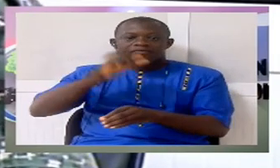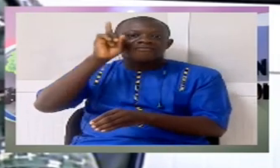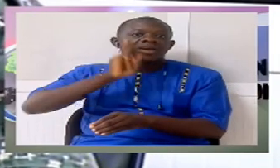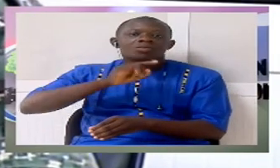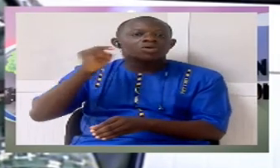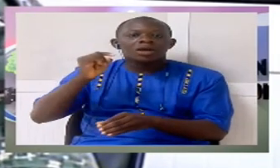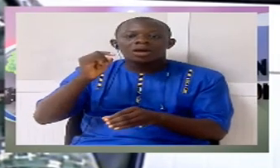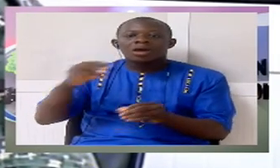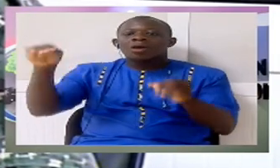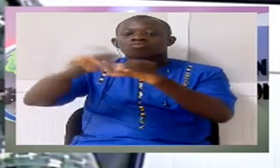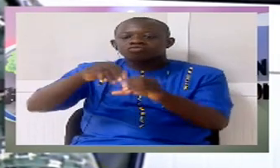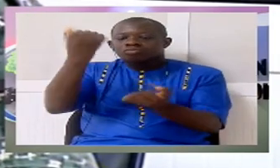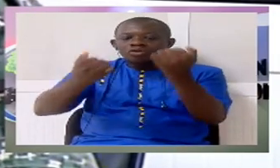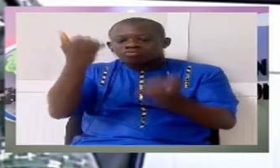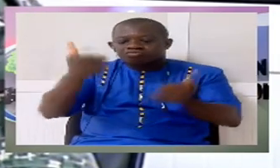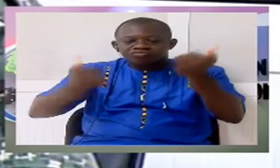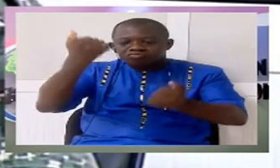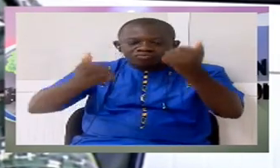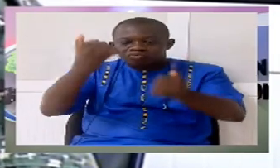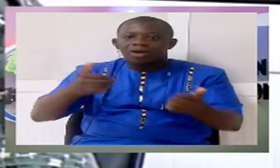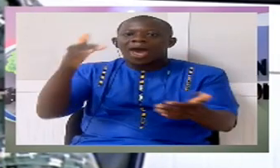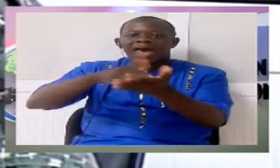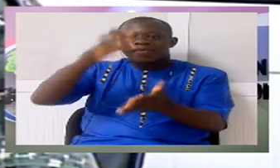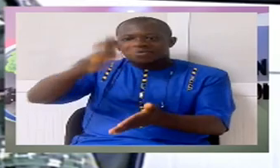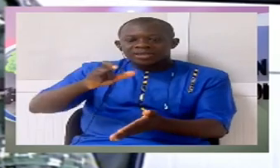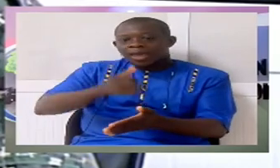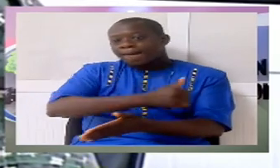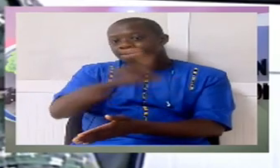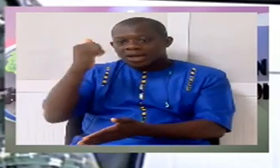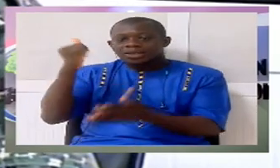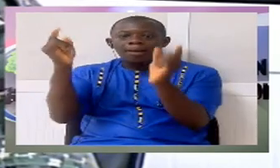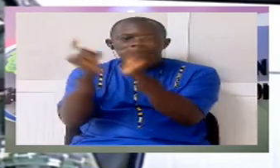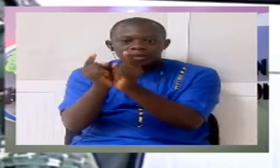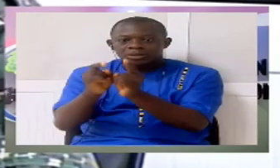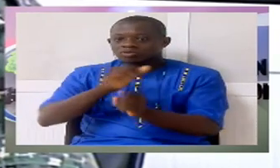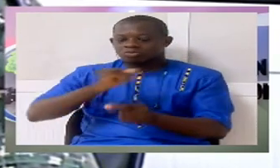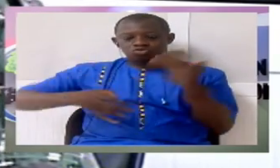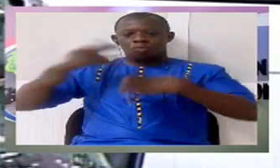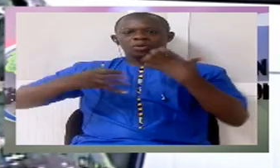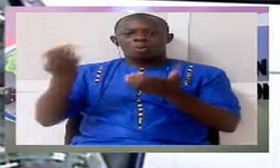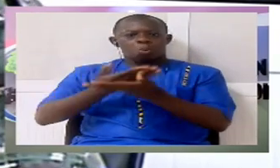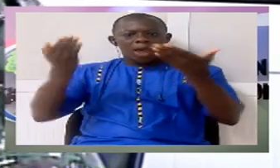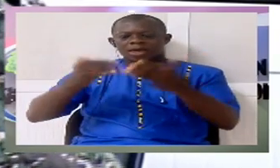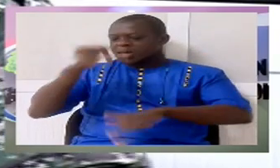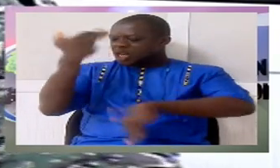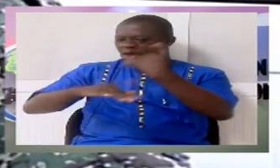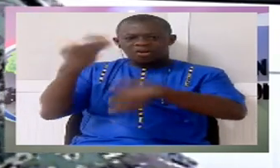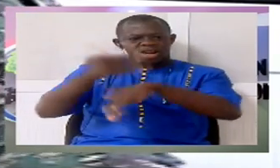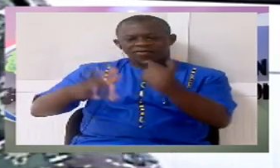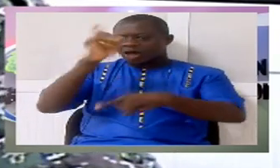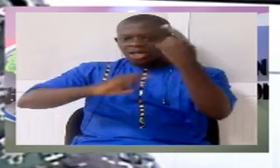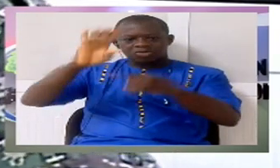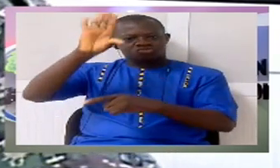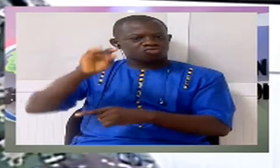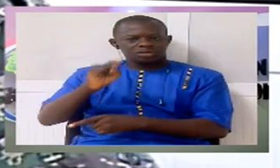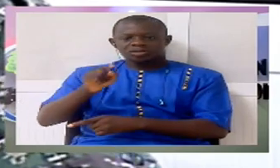las. Binta told me here are Almamo's relatives. I took them, I gave them a ride to Sultan Nunku. When I came back,